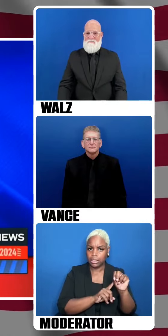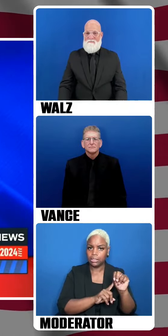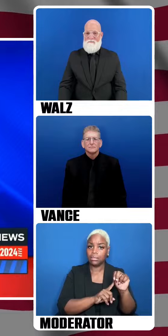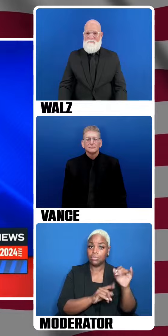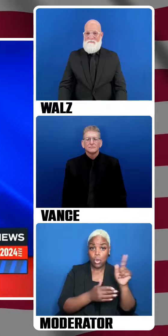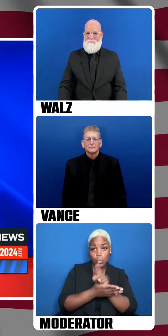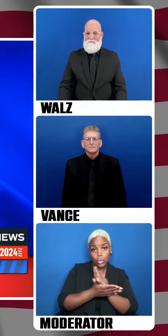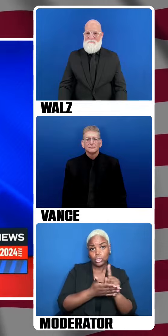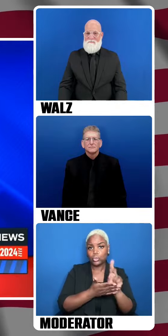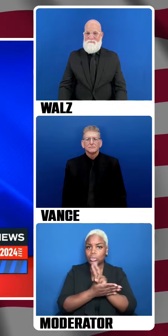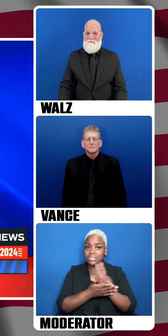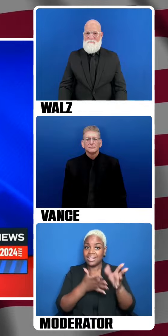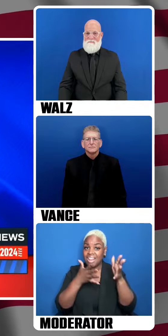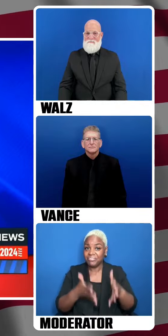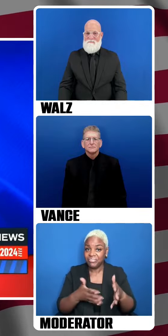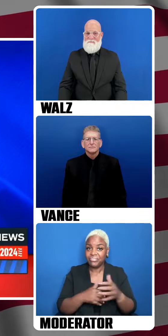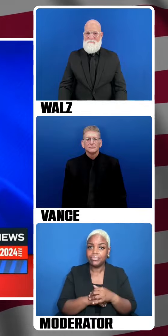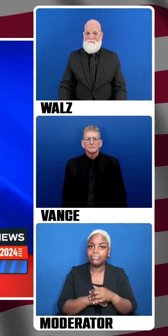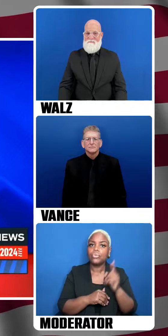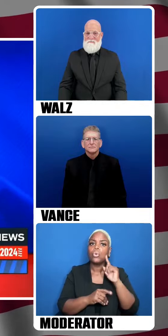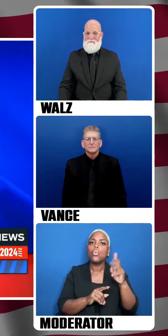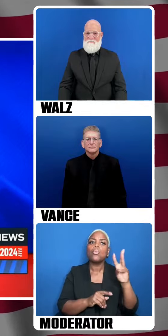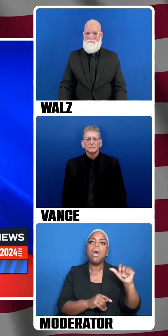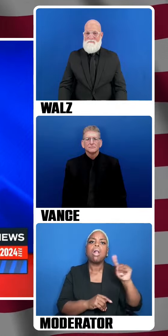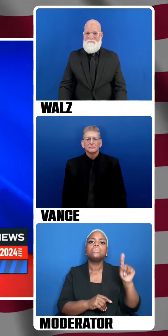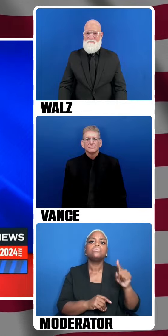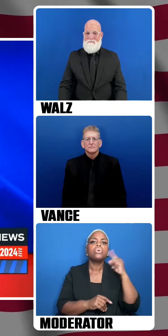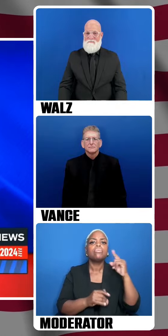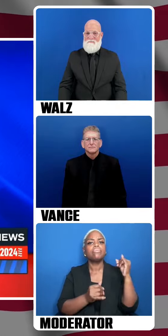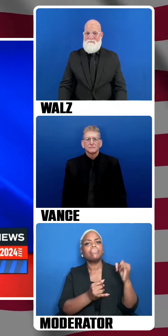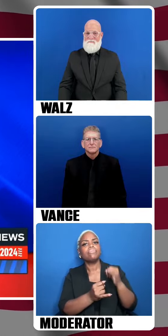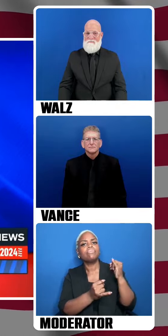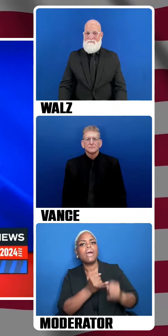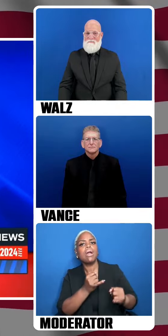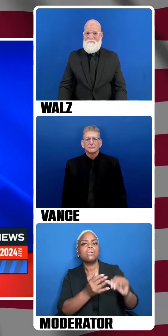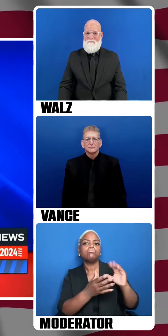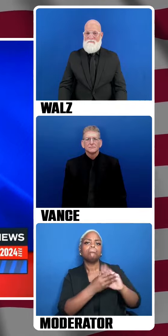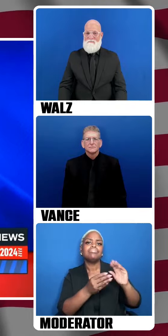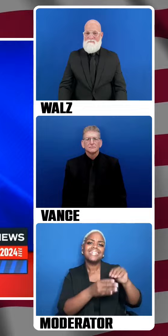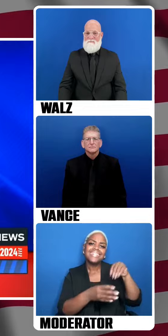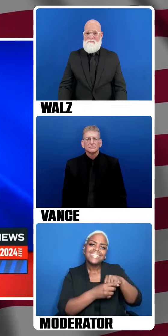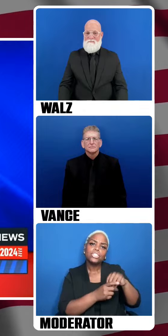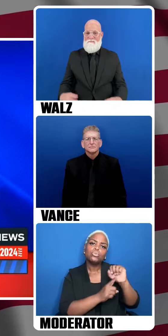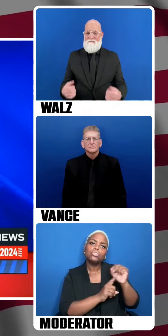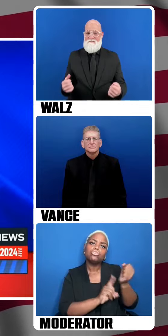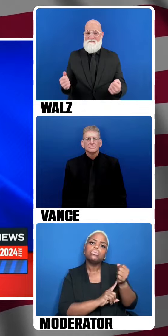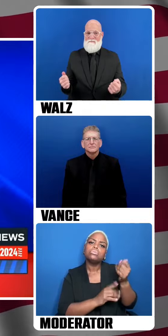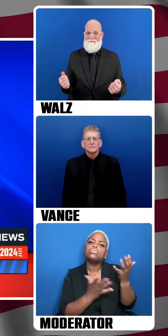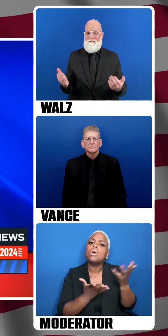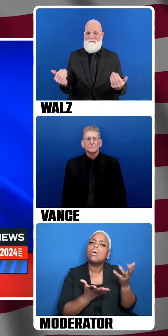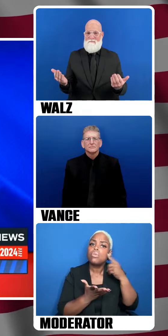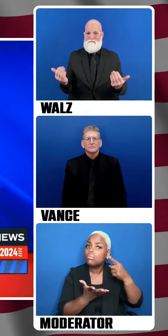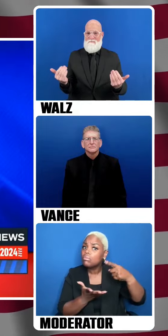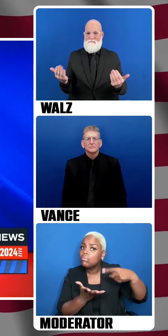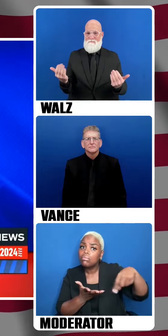Well, thank you, and thank you for those joining at home tonight. Let's keep in mind where this started. October 7th, Hamas